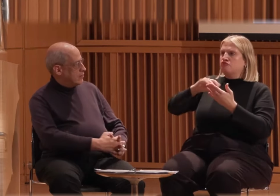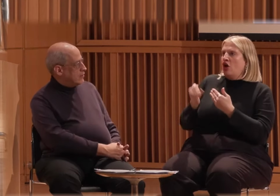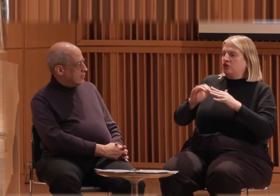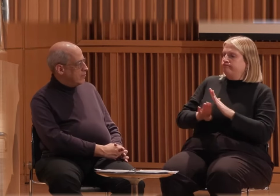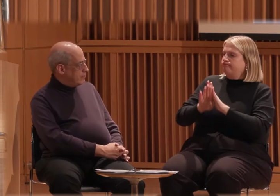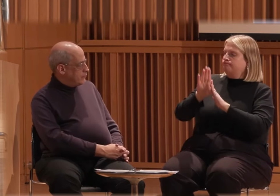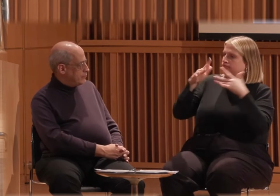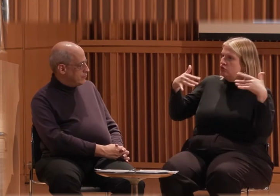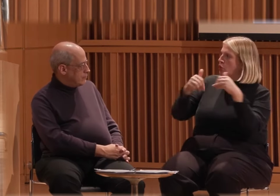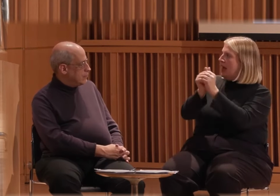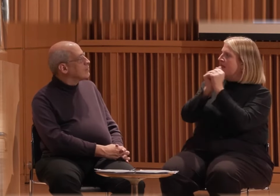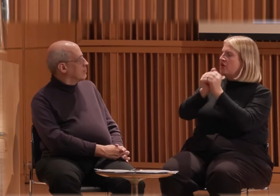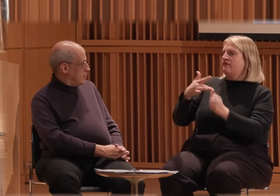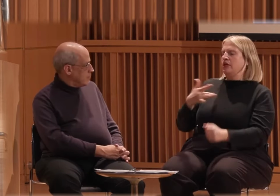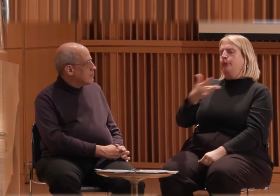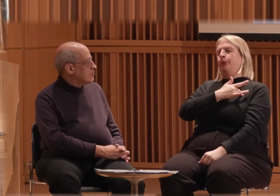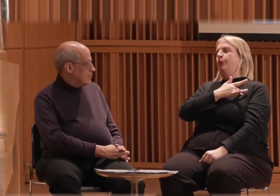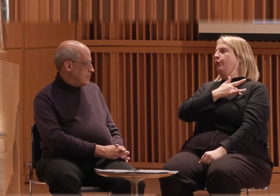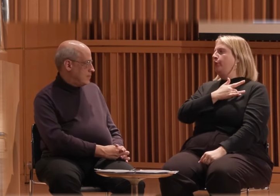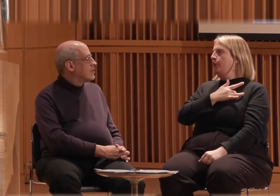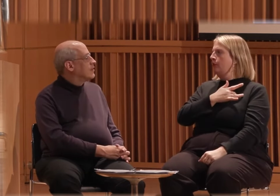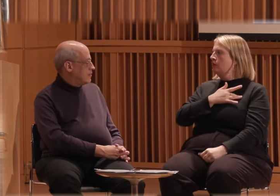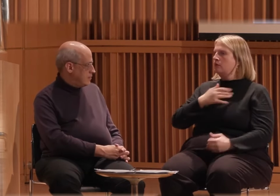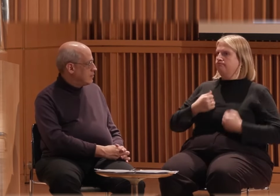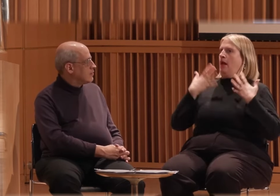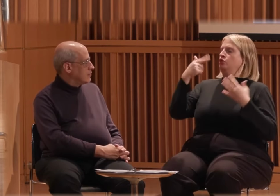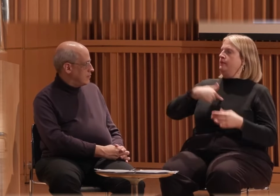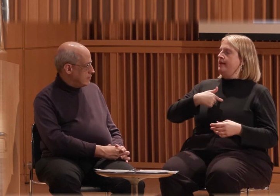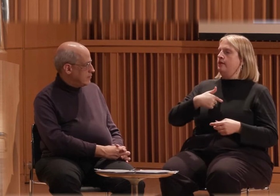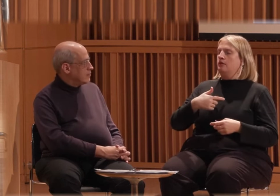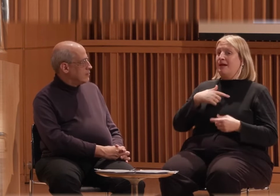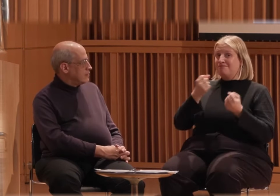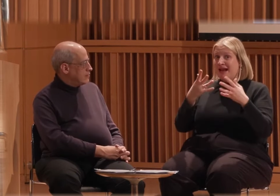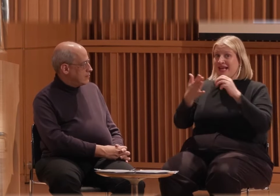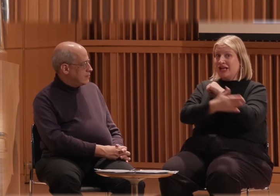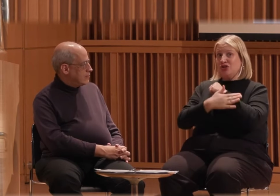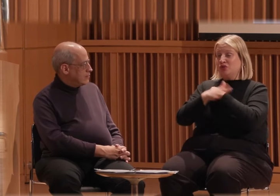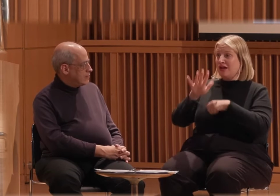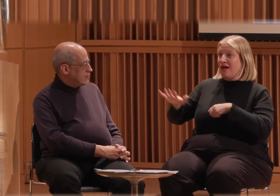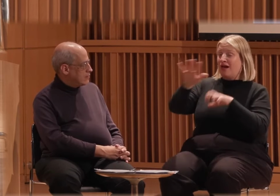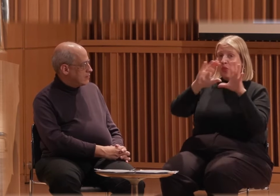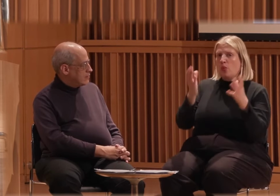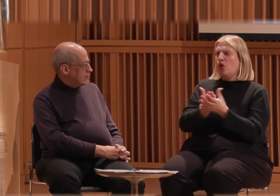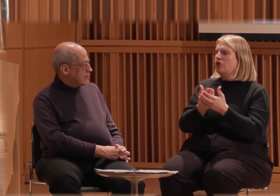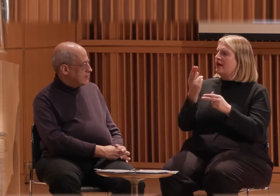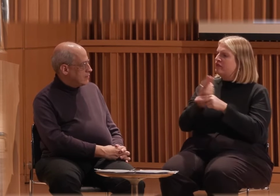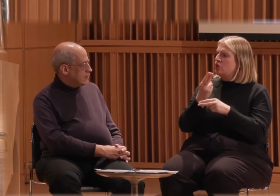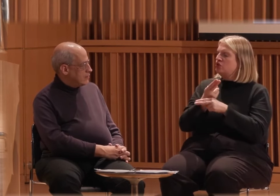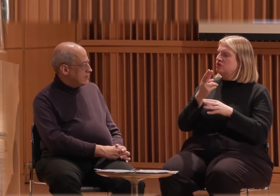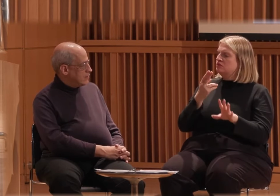really moving to me. And I'll also say that a lot of countries around the world have used these sorts